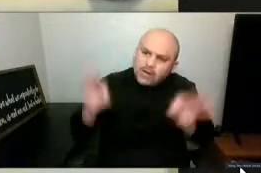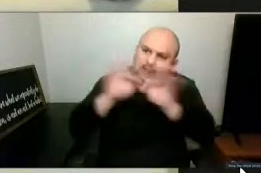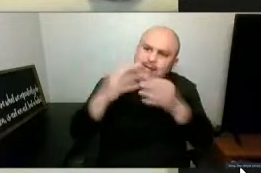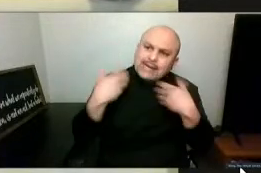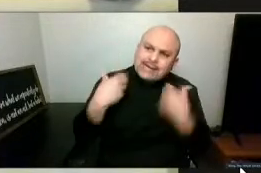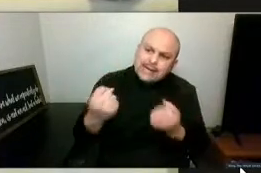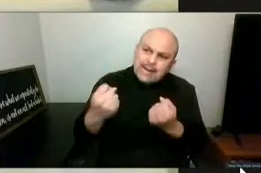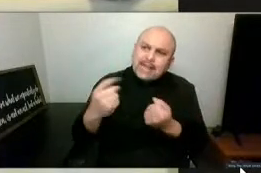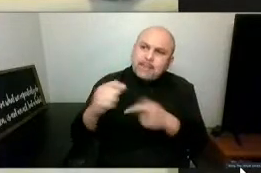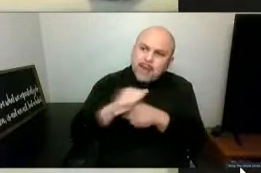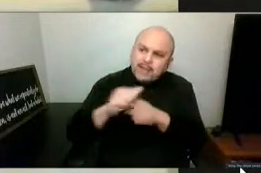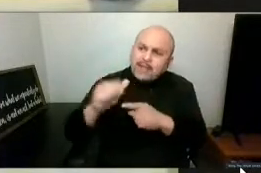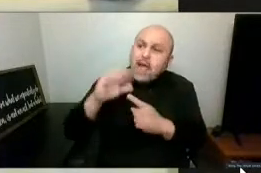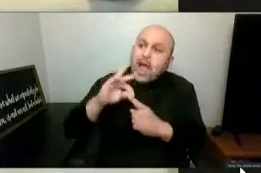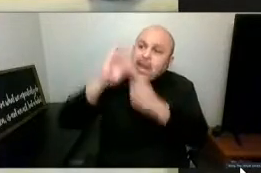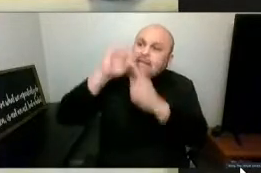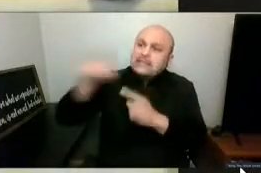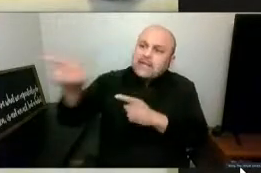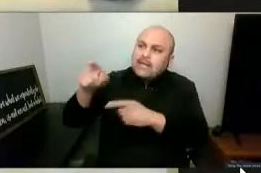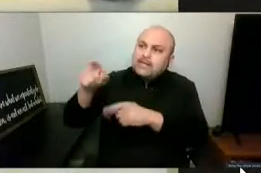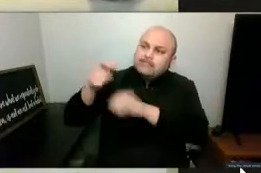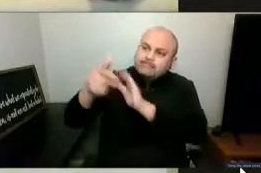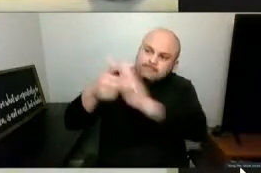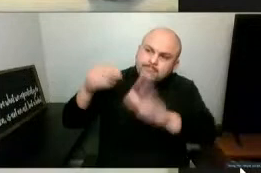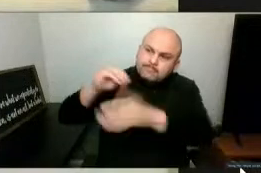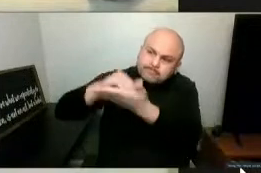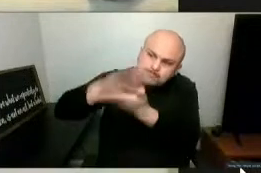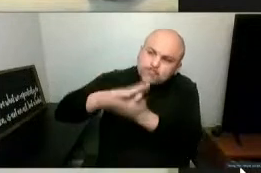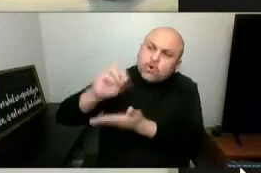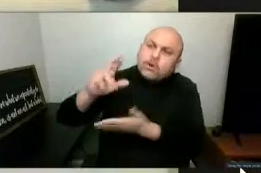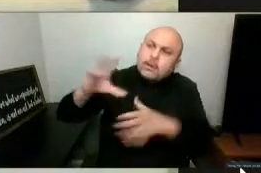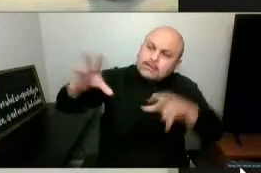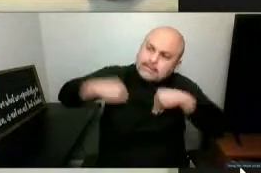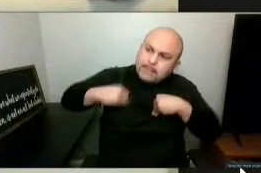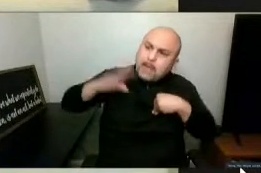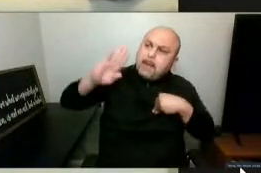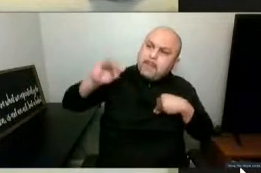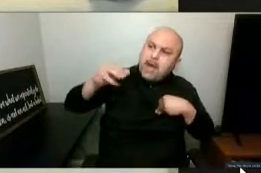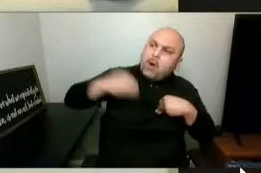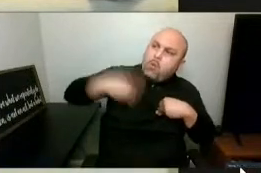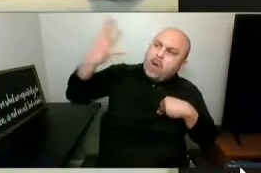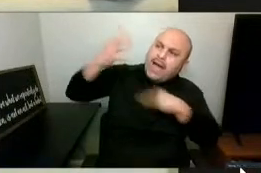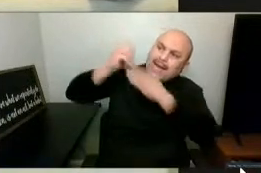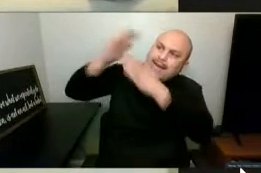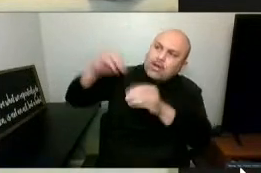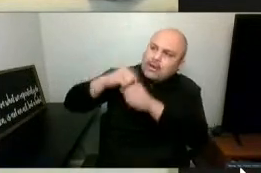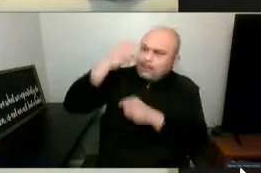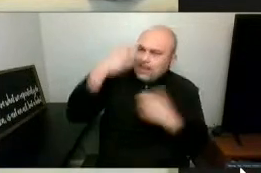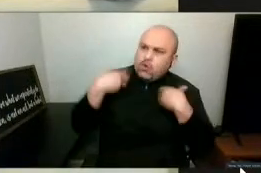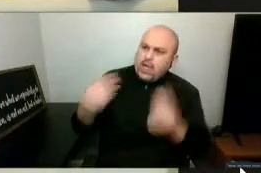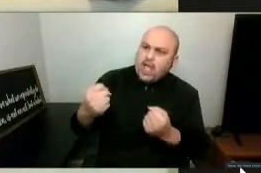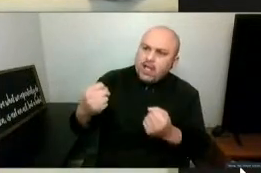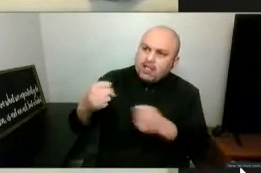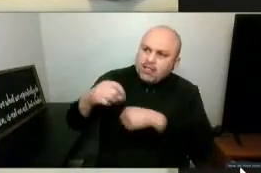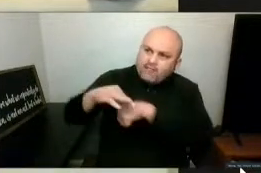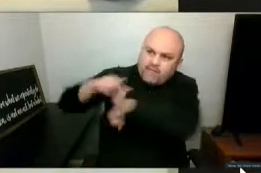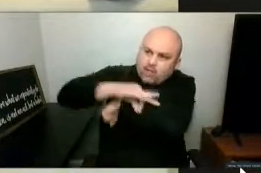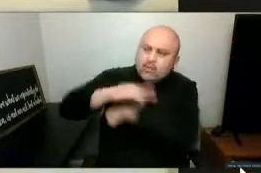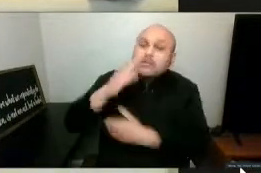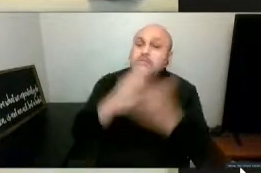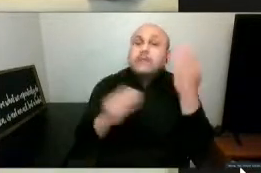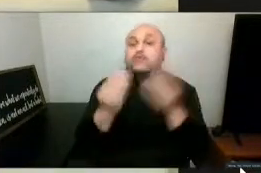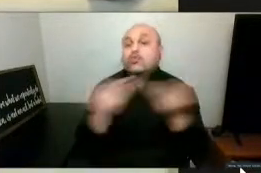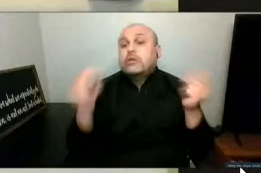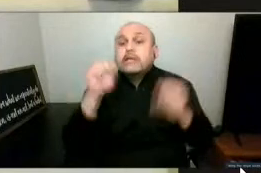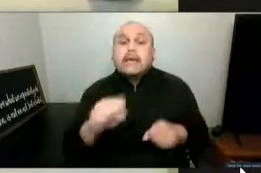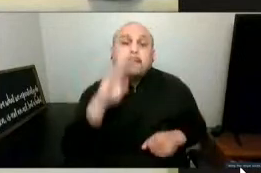are sanctioned and deemed acceptable by white leaders in the mental health field. Some of the solutions could be creating